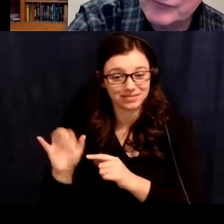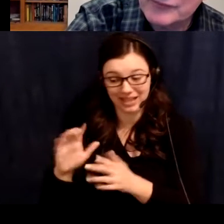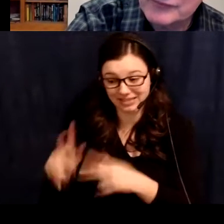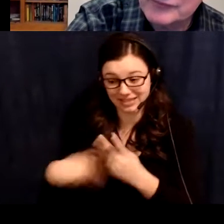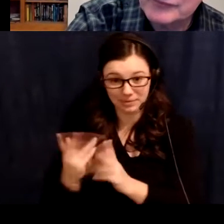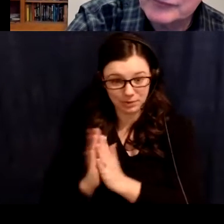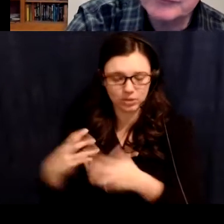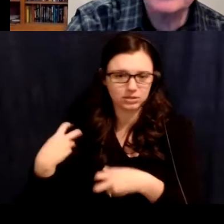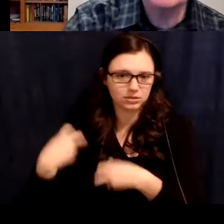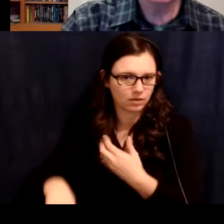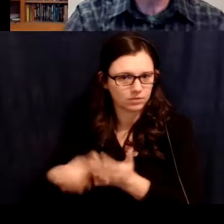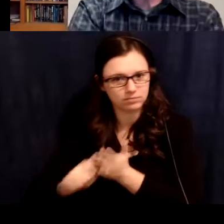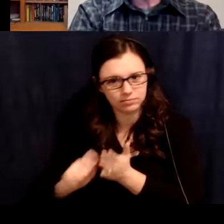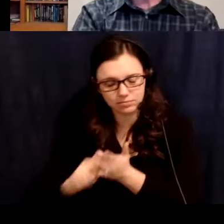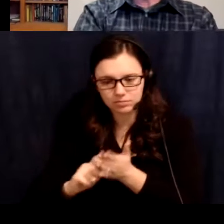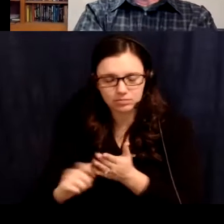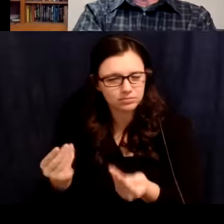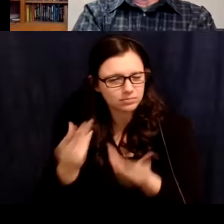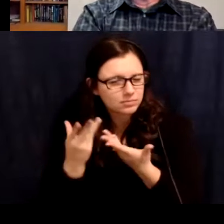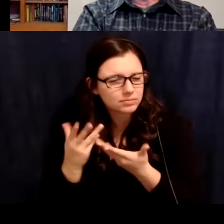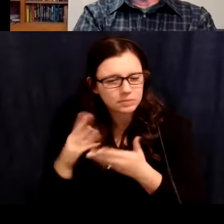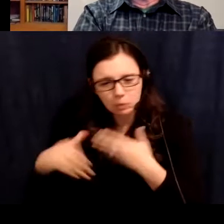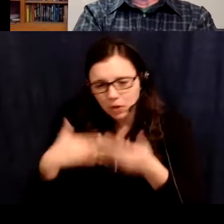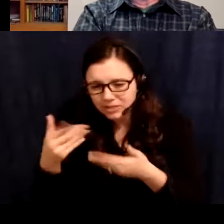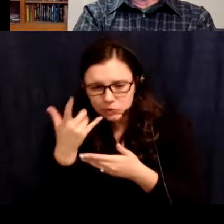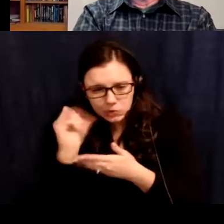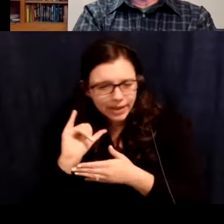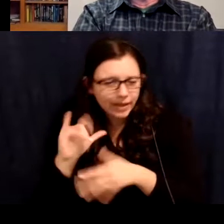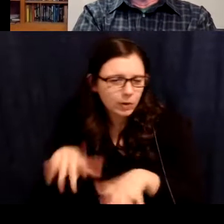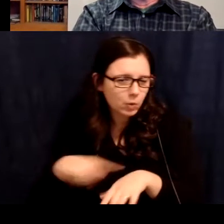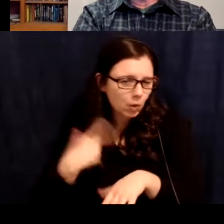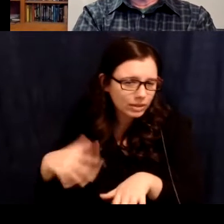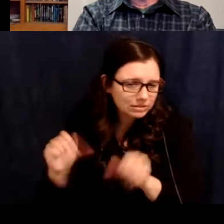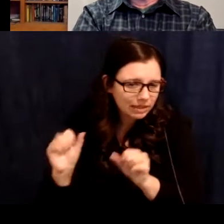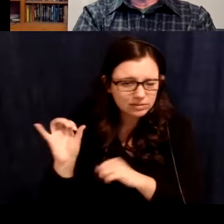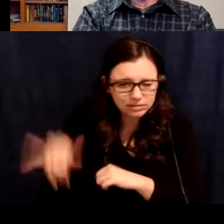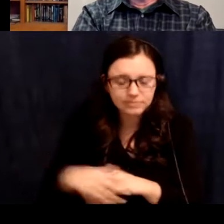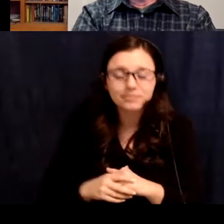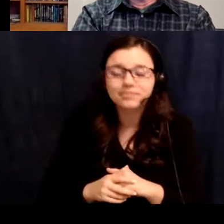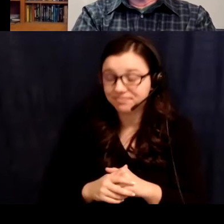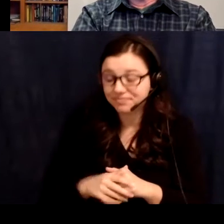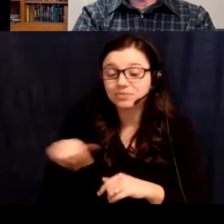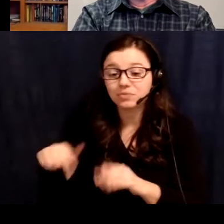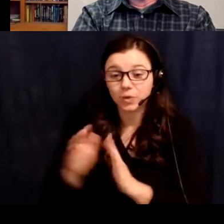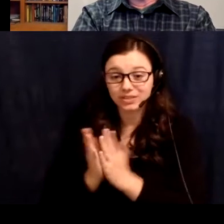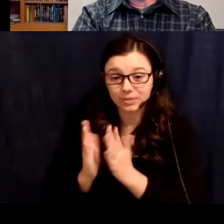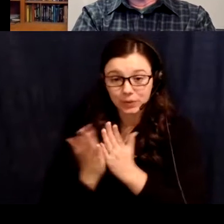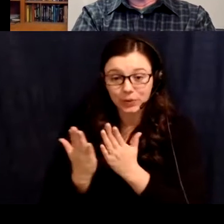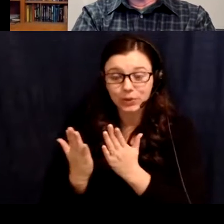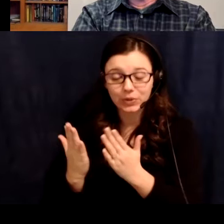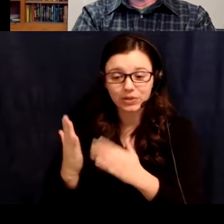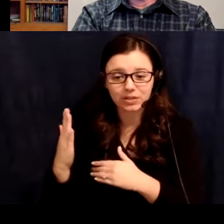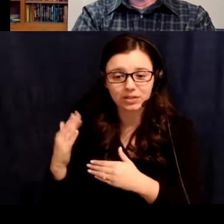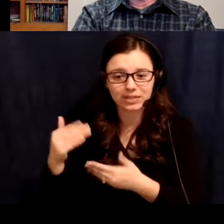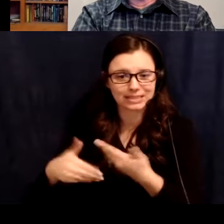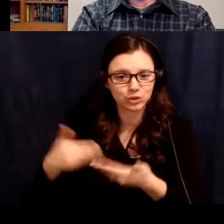and what the process is and how long it takes? So this book is a series